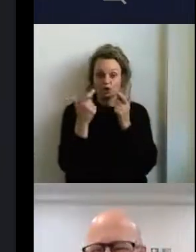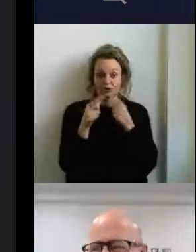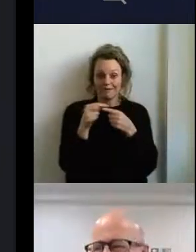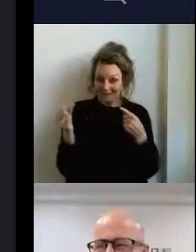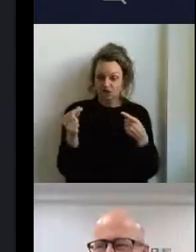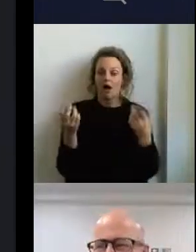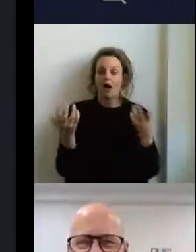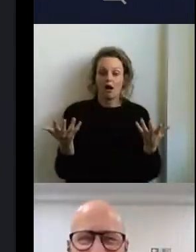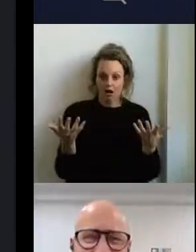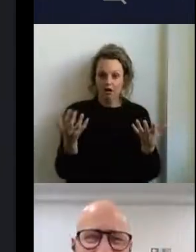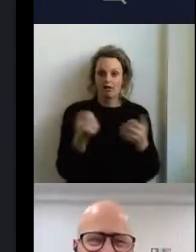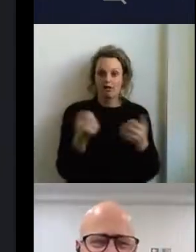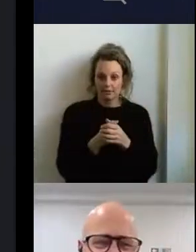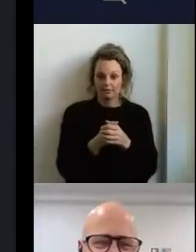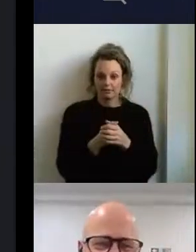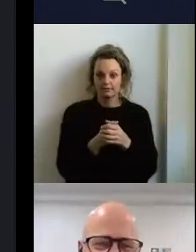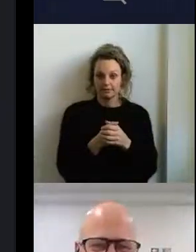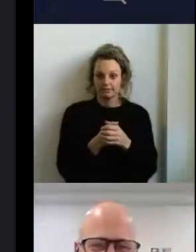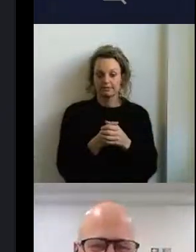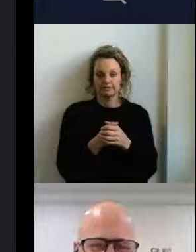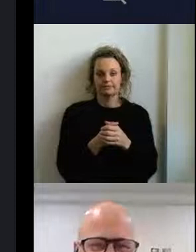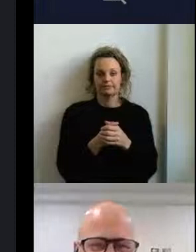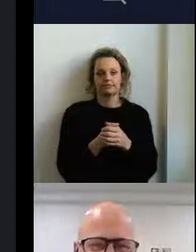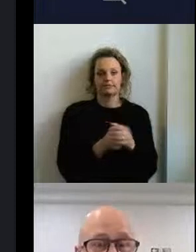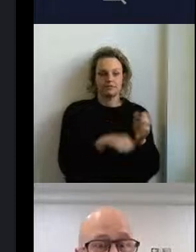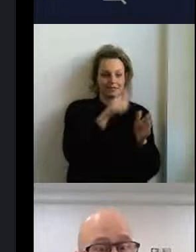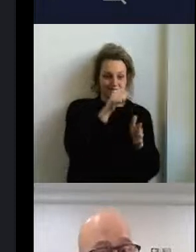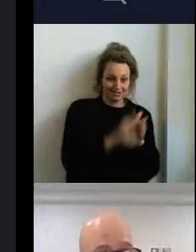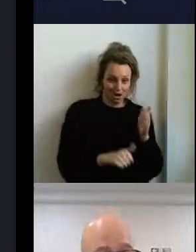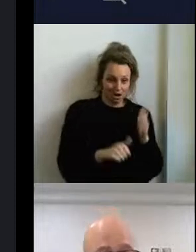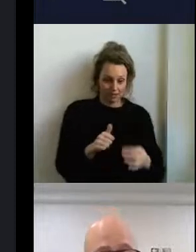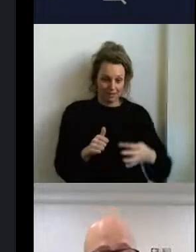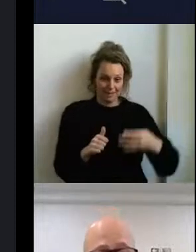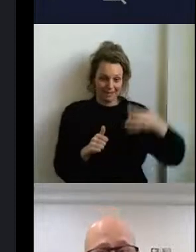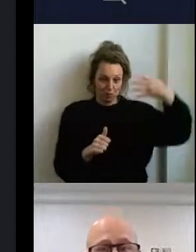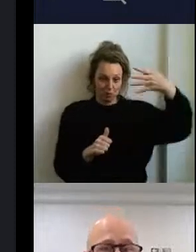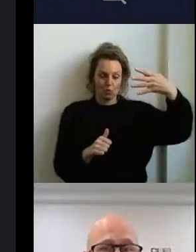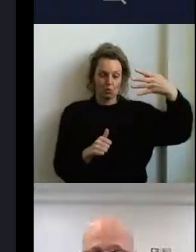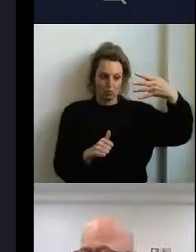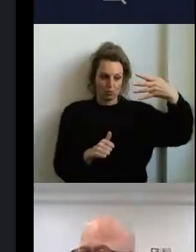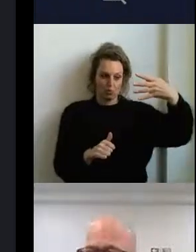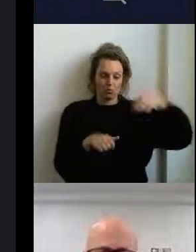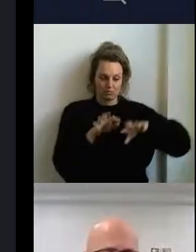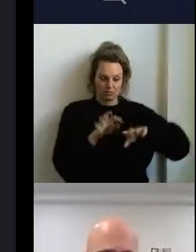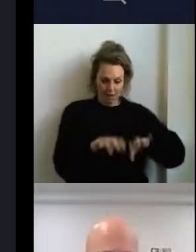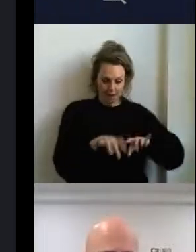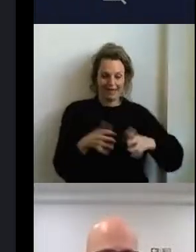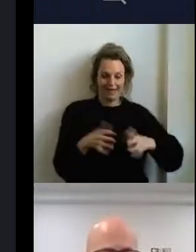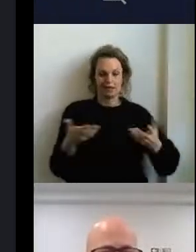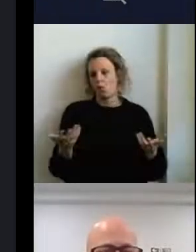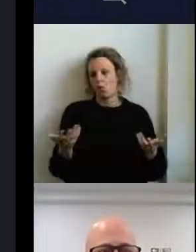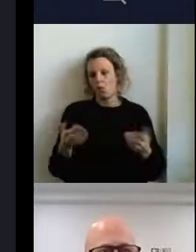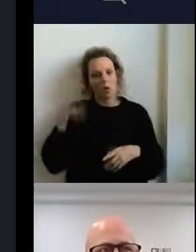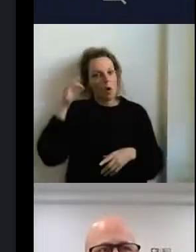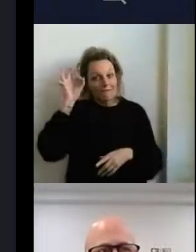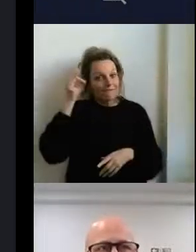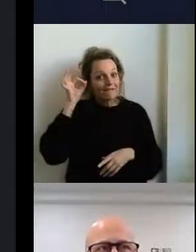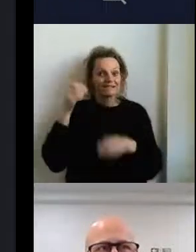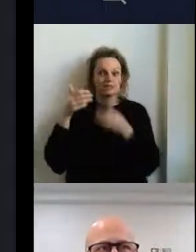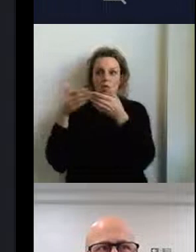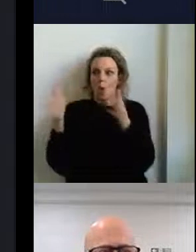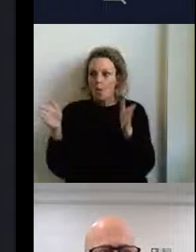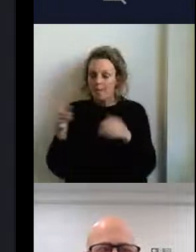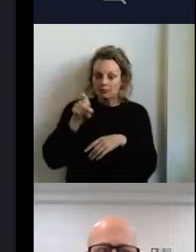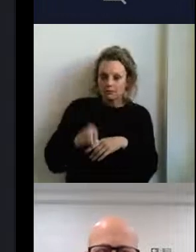You have experience with it, Addy? Within the start menu when you type in that, or that's right, yeah. So start menu, or within Office, we now use